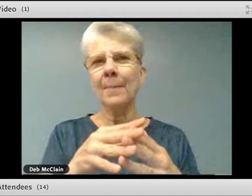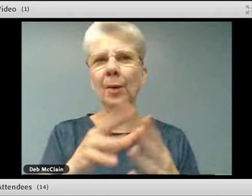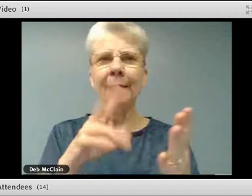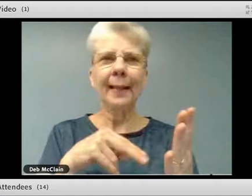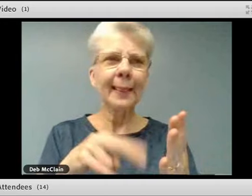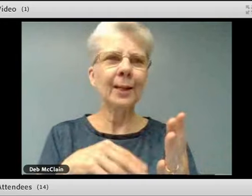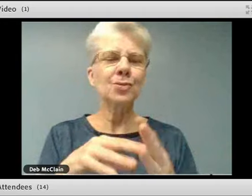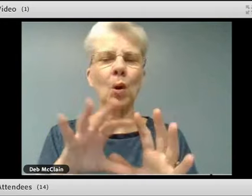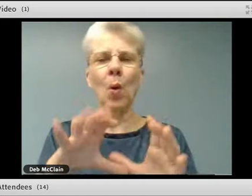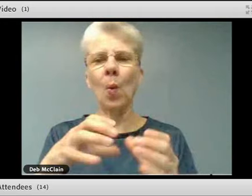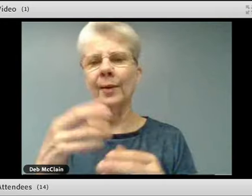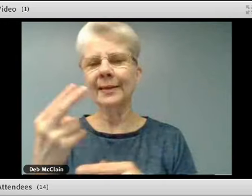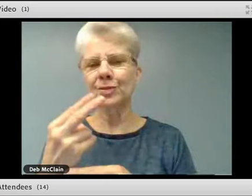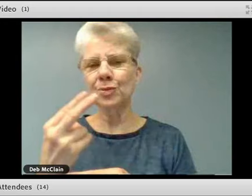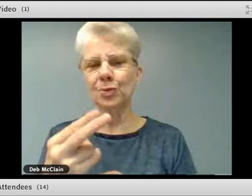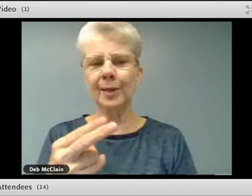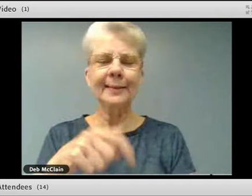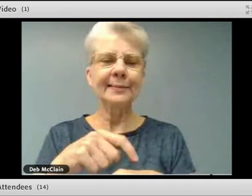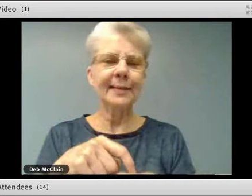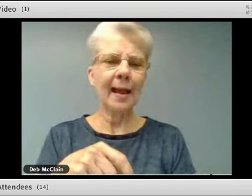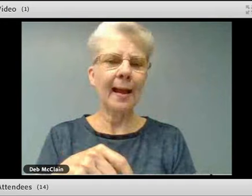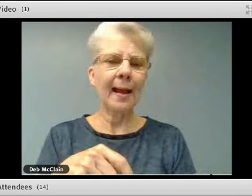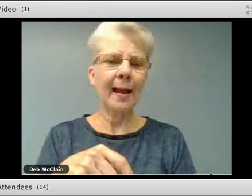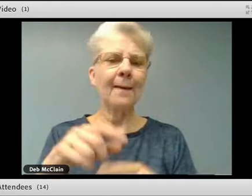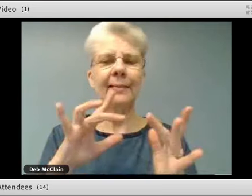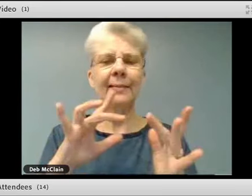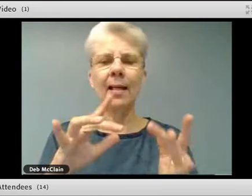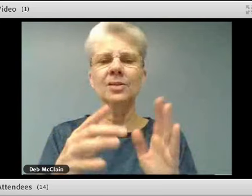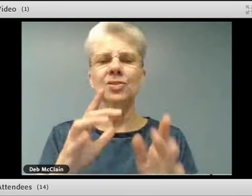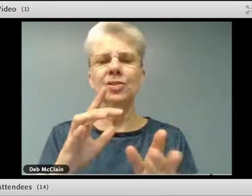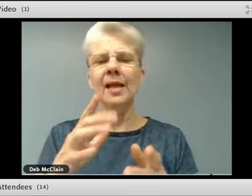and technology, and art.